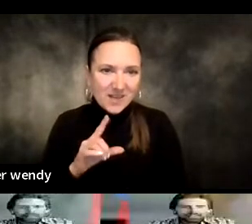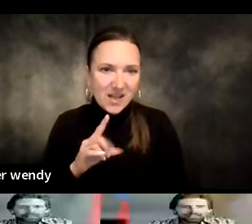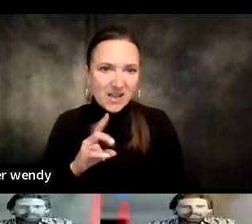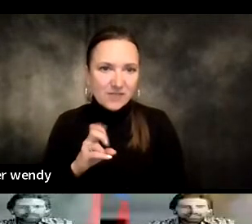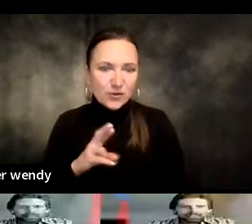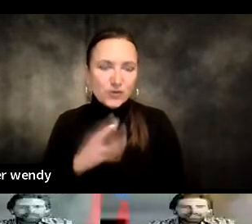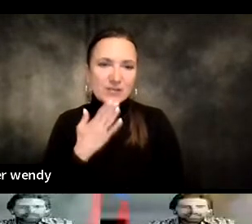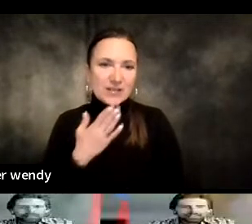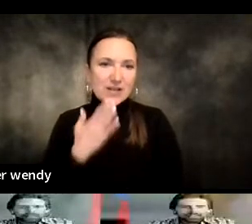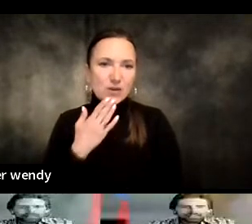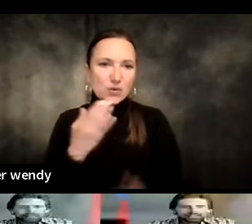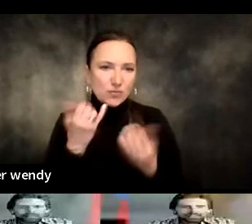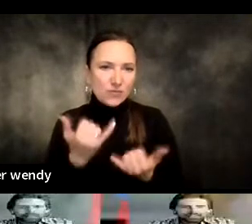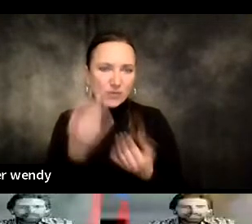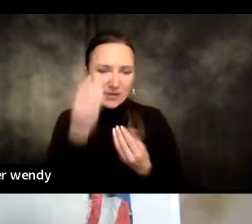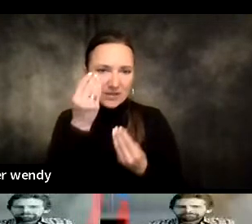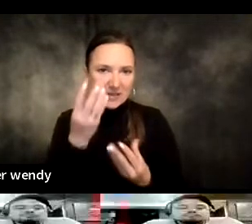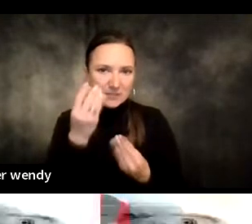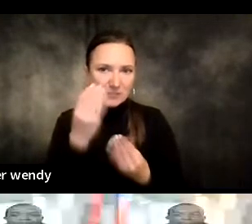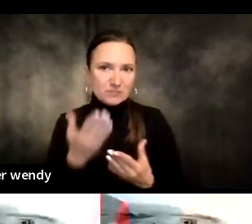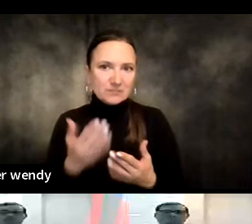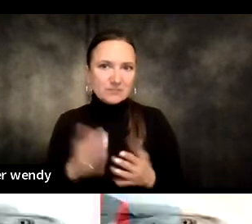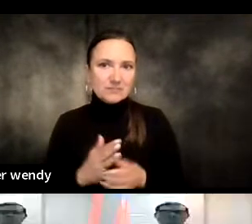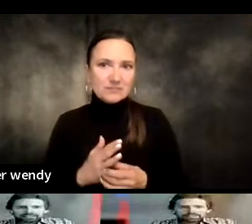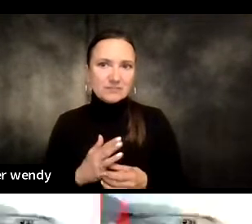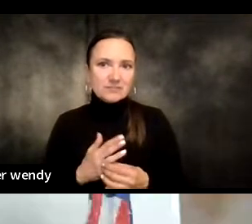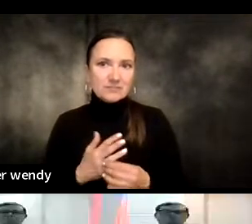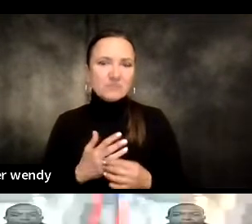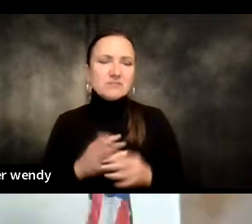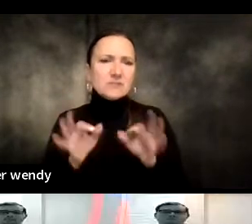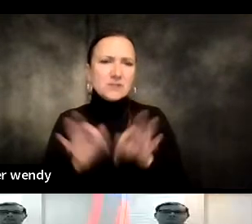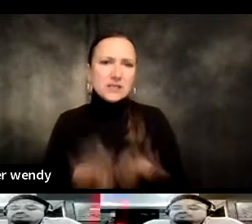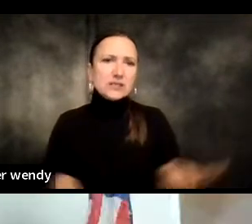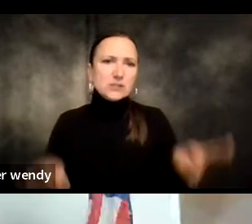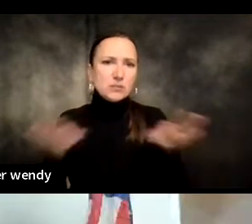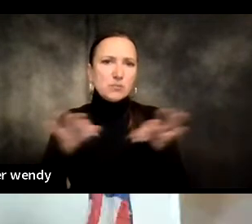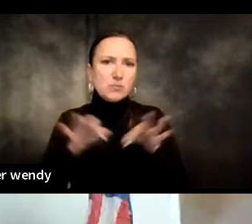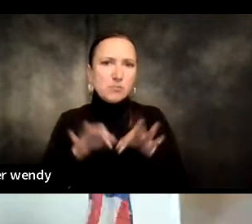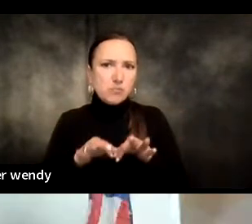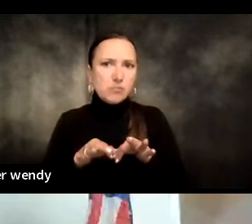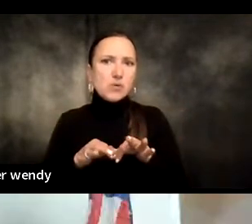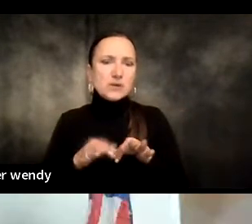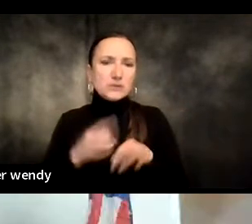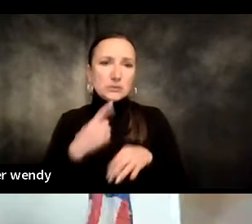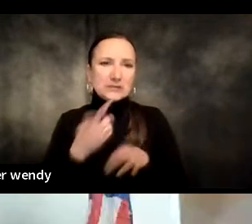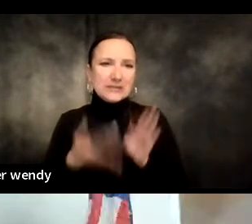for the updates. Just because I think it's important to repeat this.